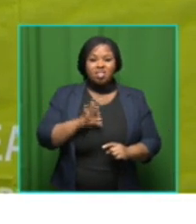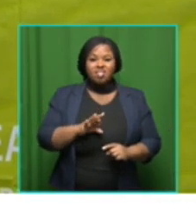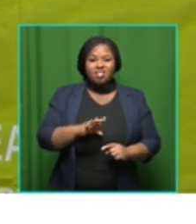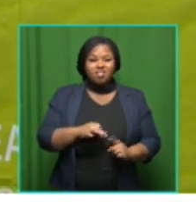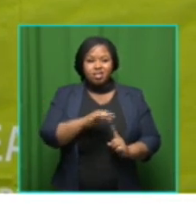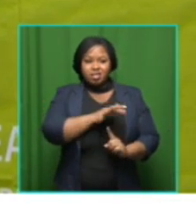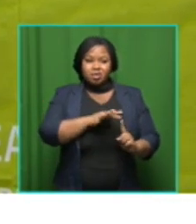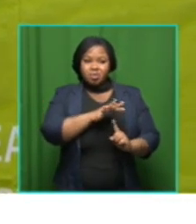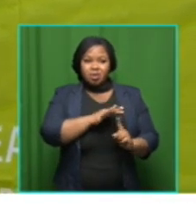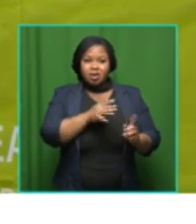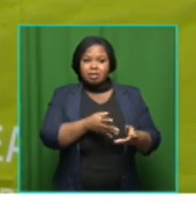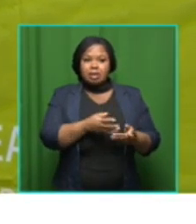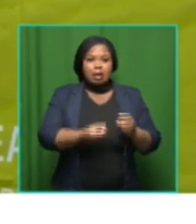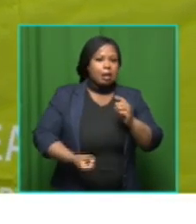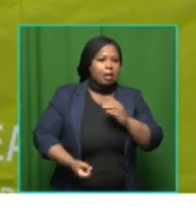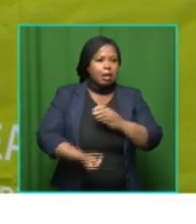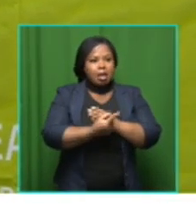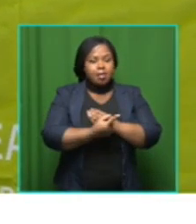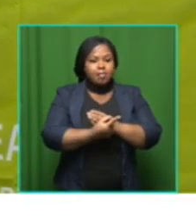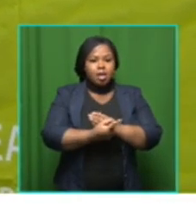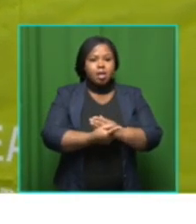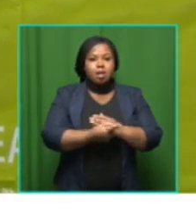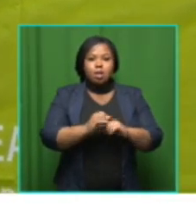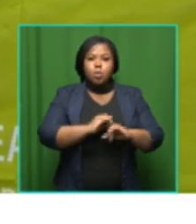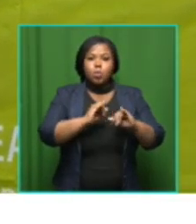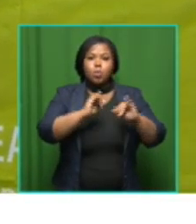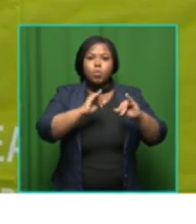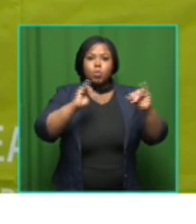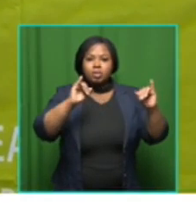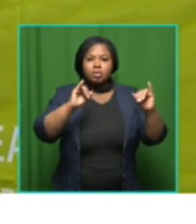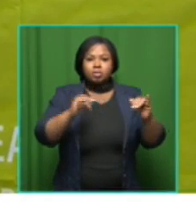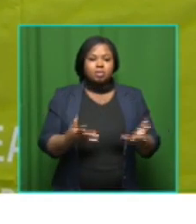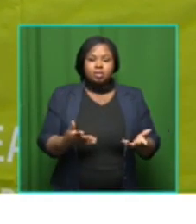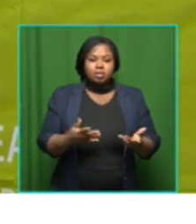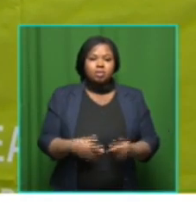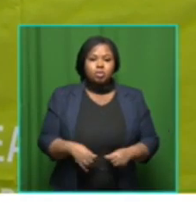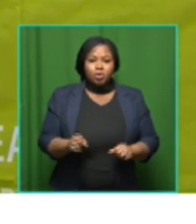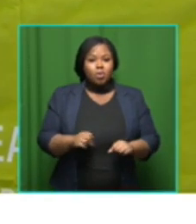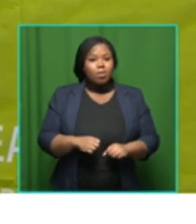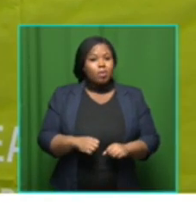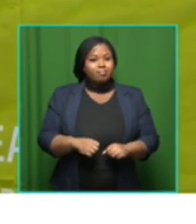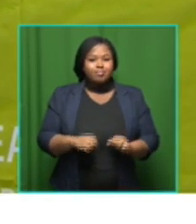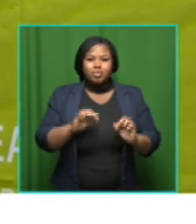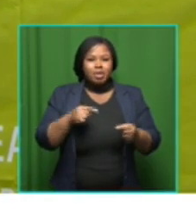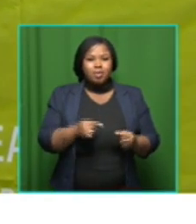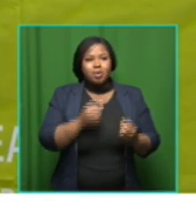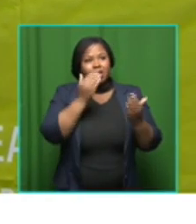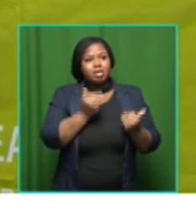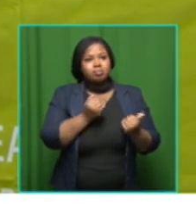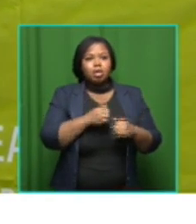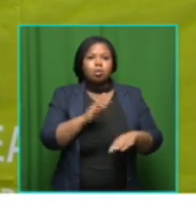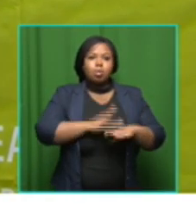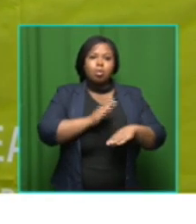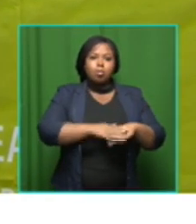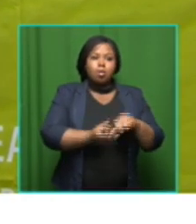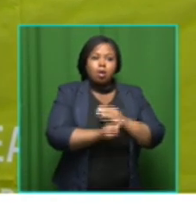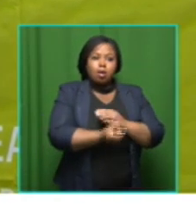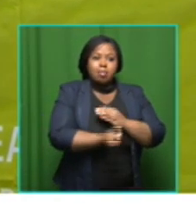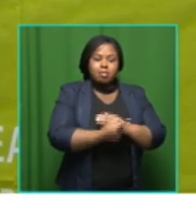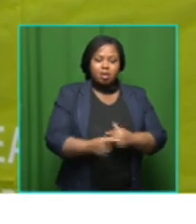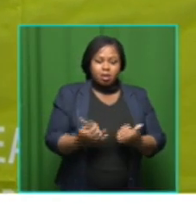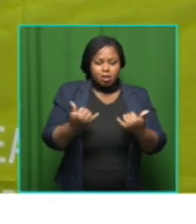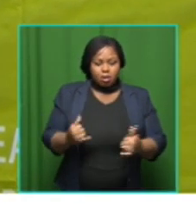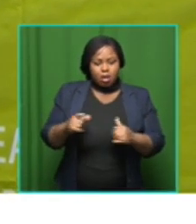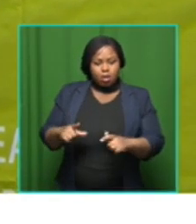may not get any other warning. So whatever warning we've got now is important, is enough, but we can still fight